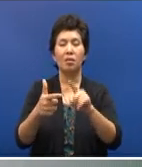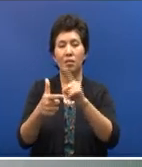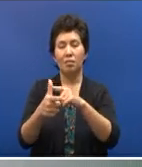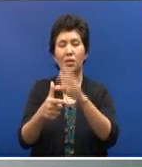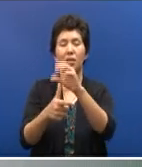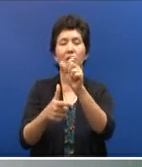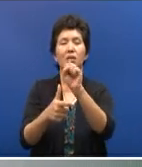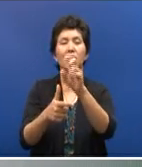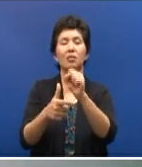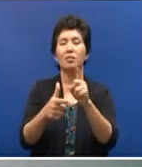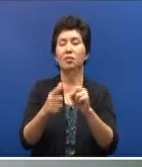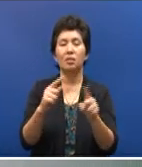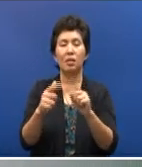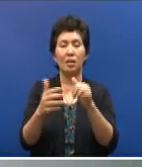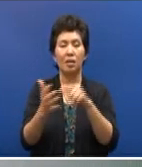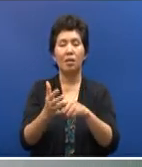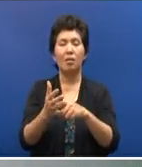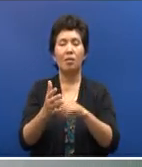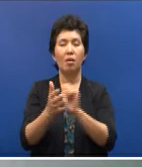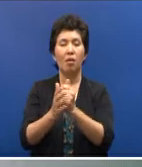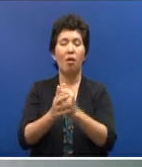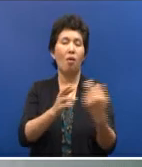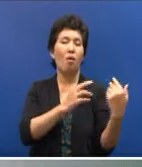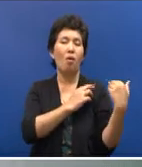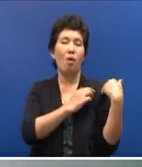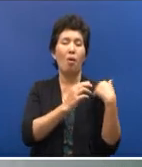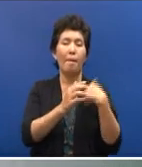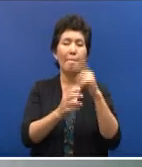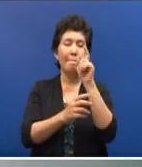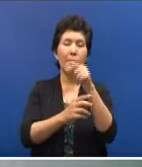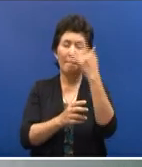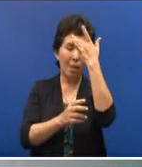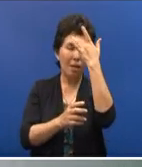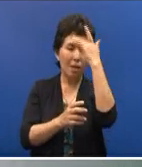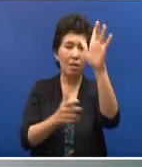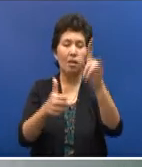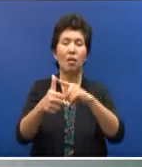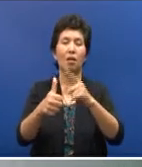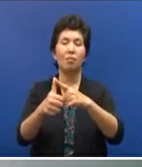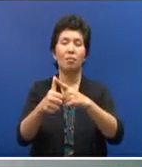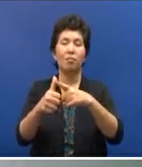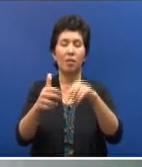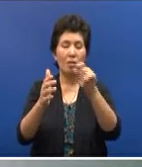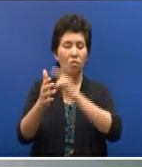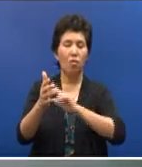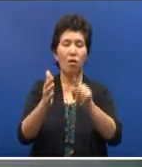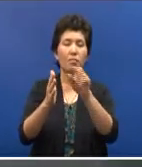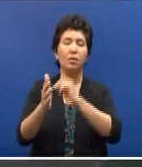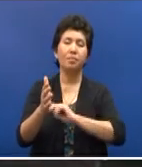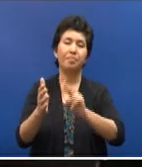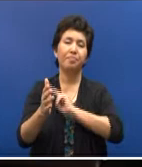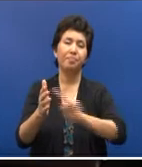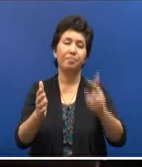caste system. Okay, and they perform roles that require intelligence and also the wisdom.